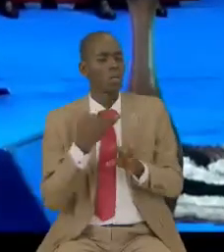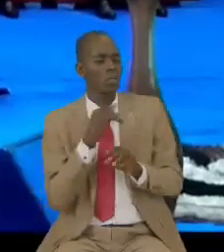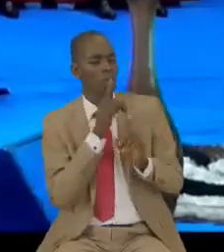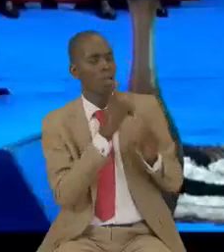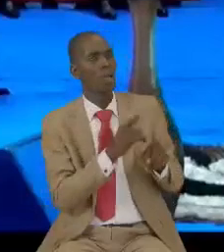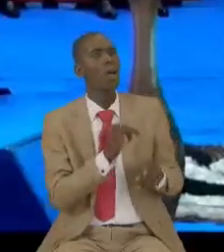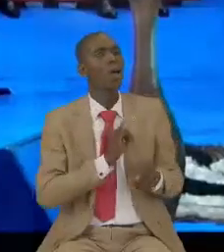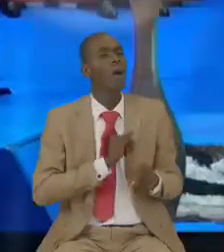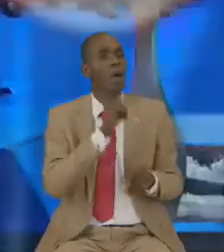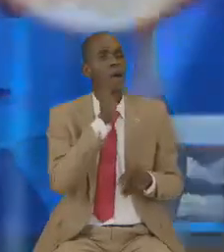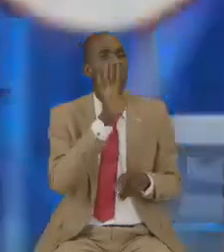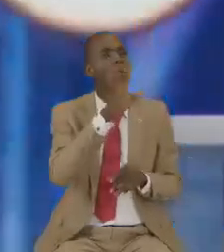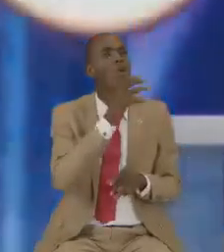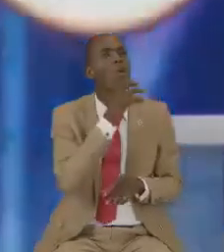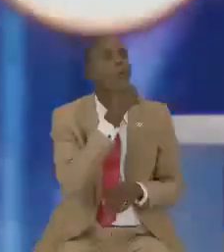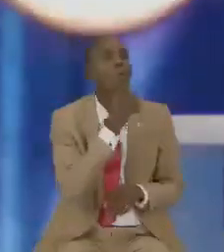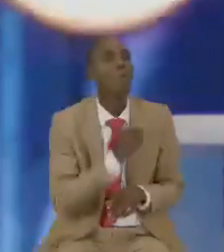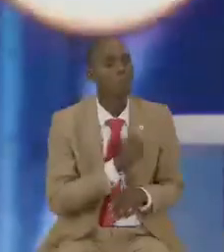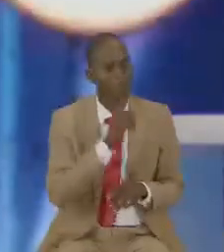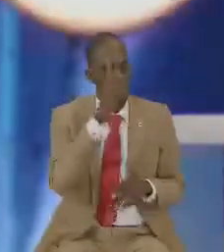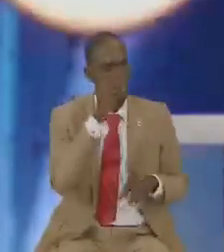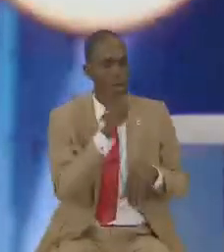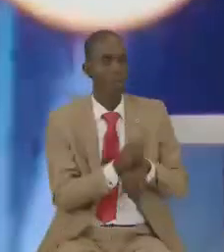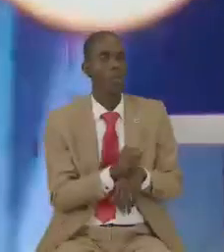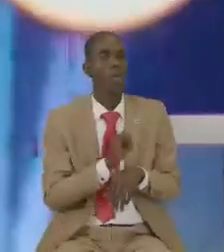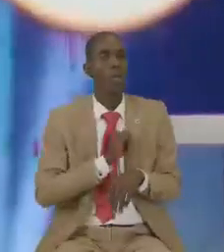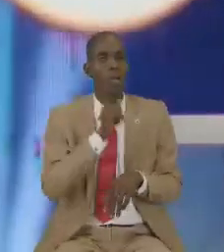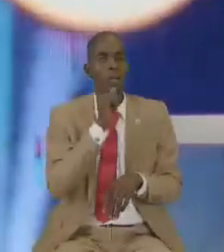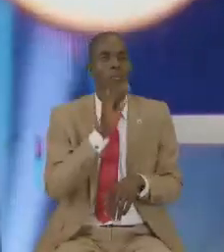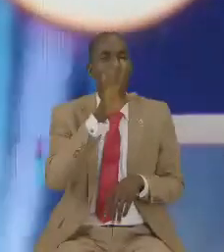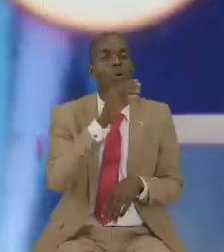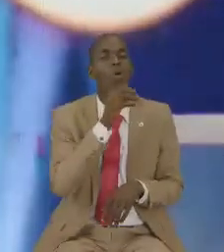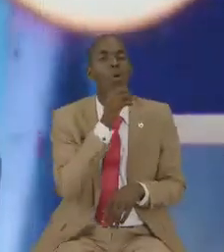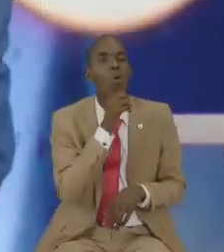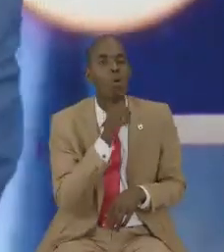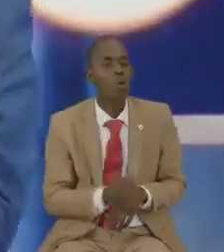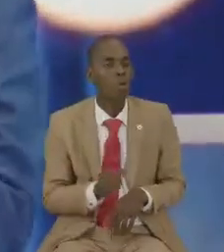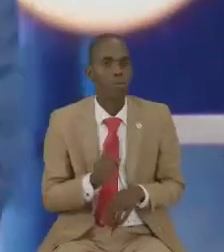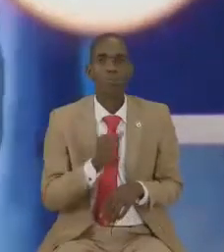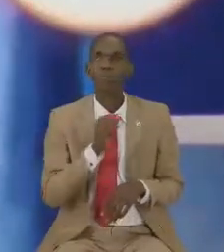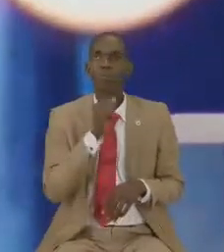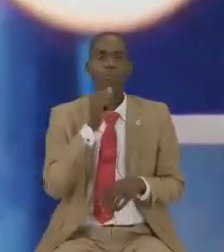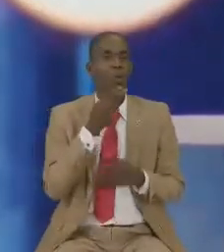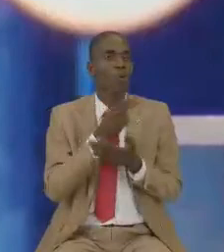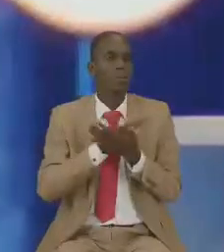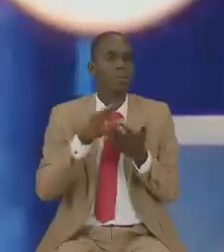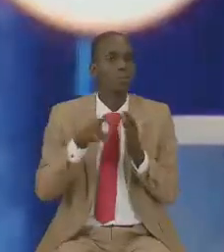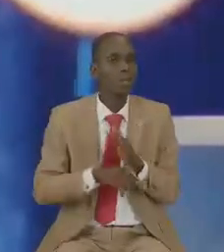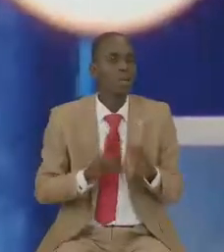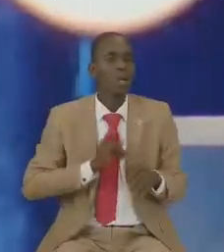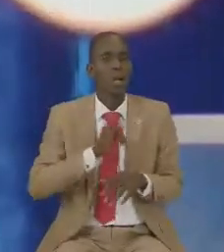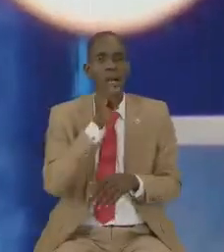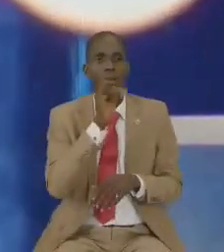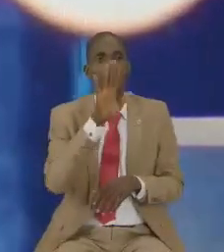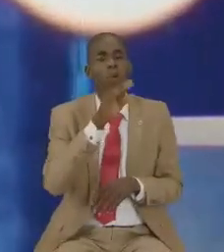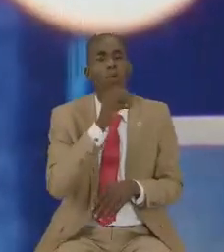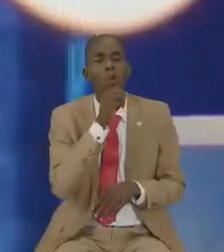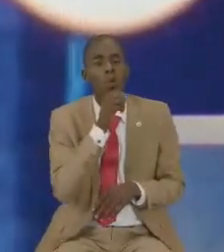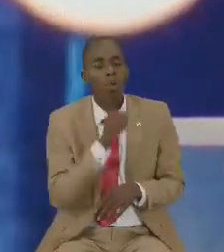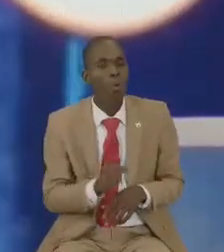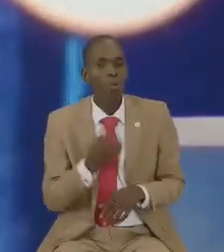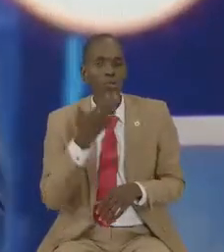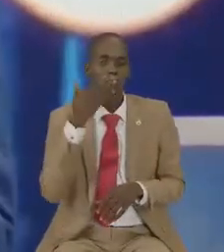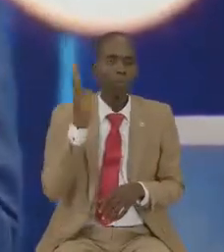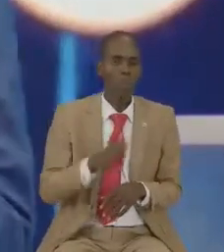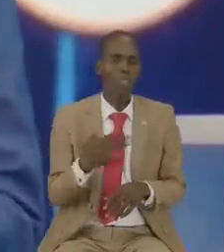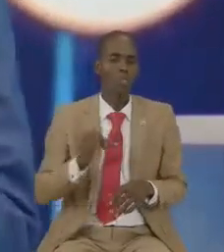old habit. And the old ungodliness and the old evil things we used to do together. Oh,